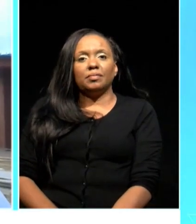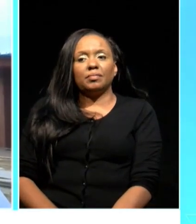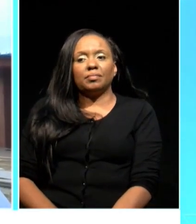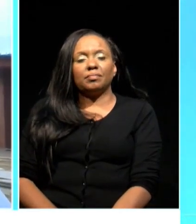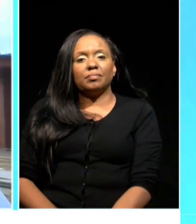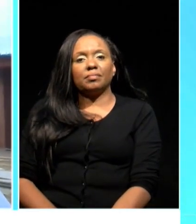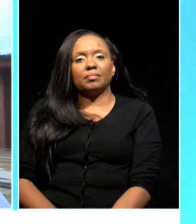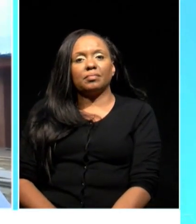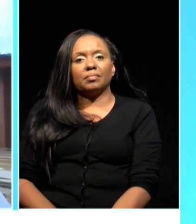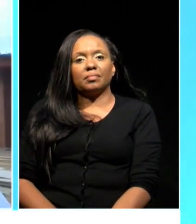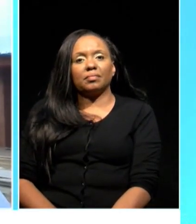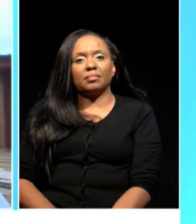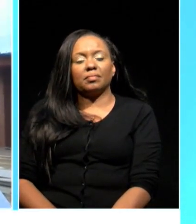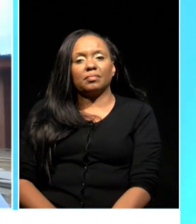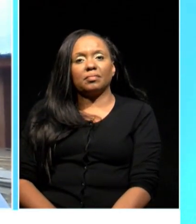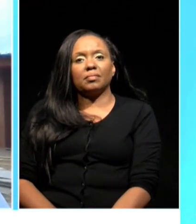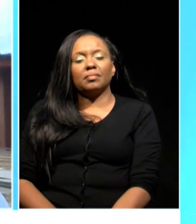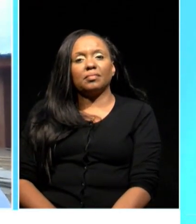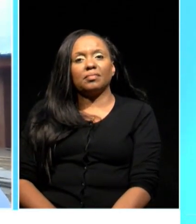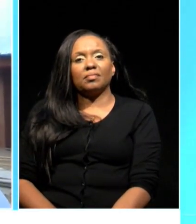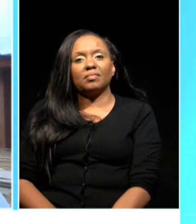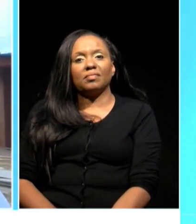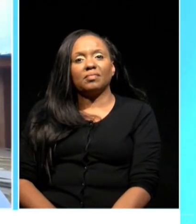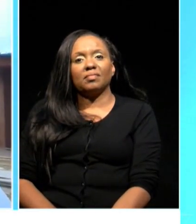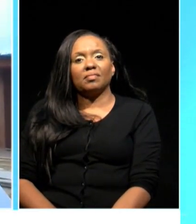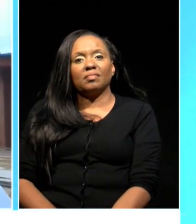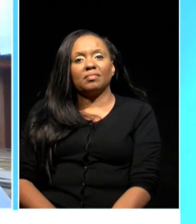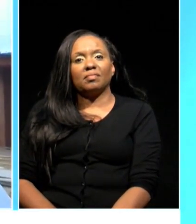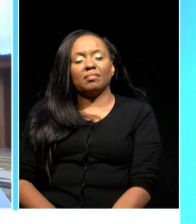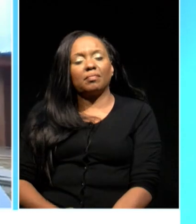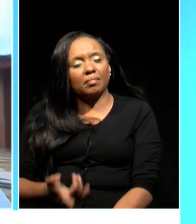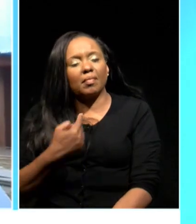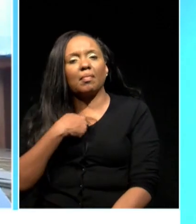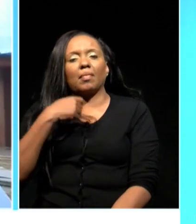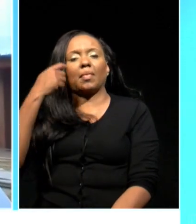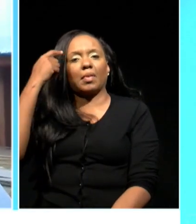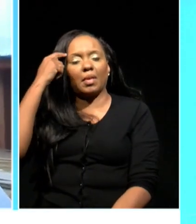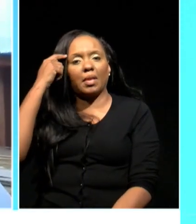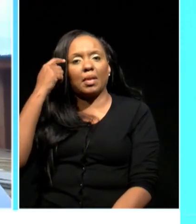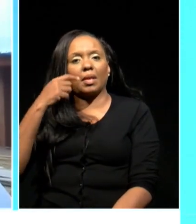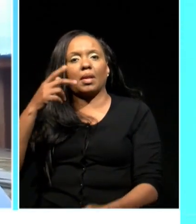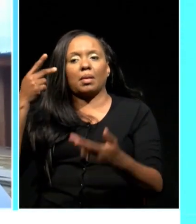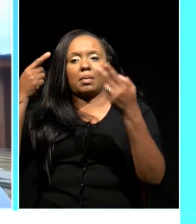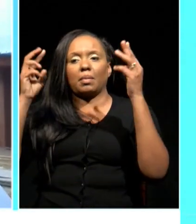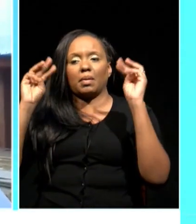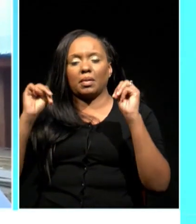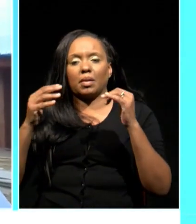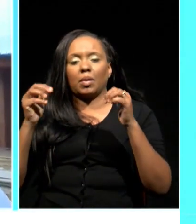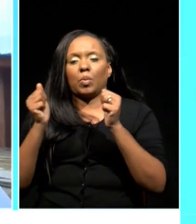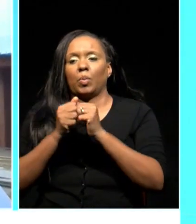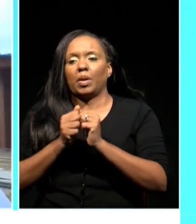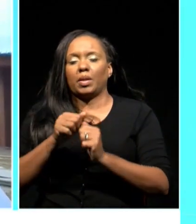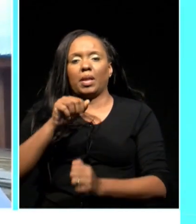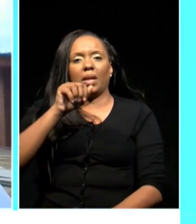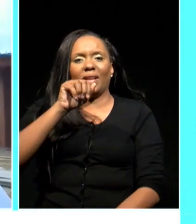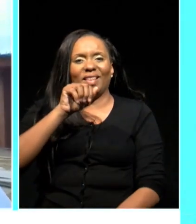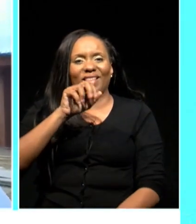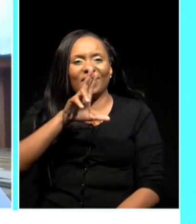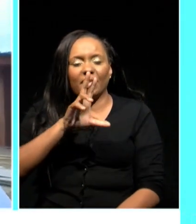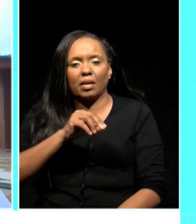to control her backbench and the potential for people to